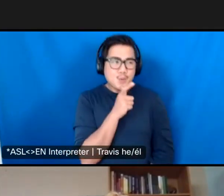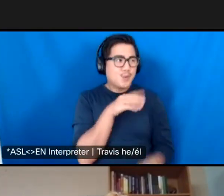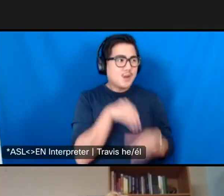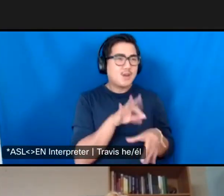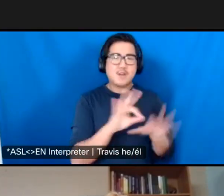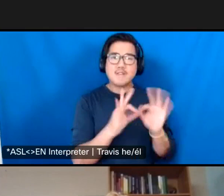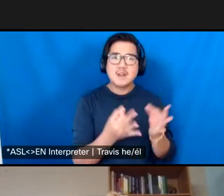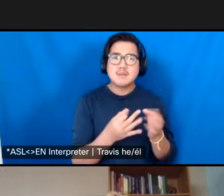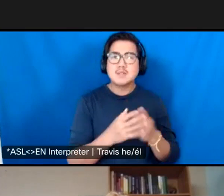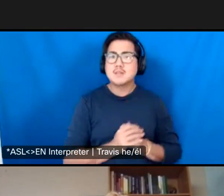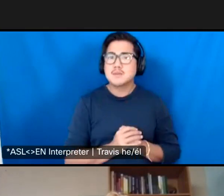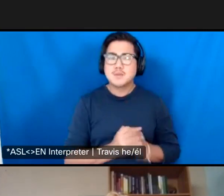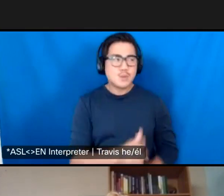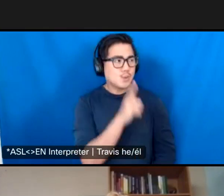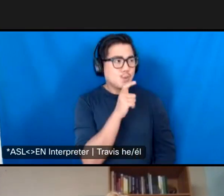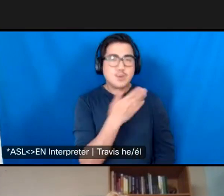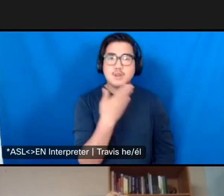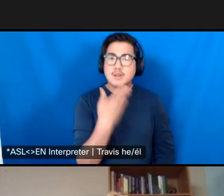good, healthy connection?